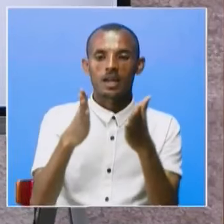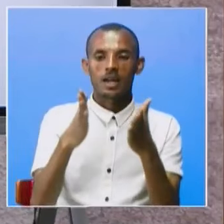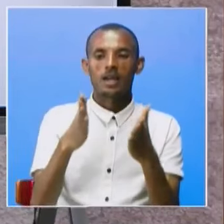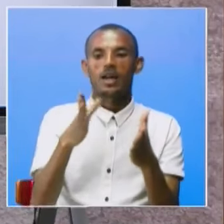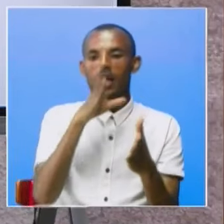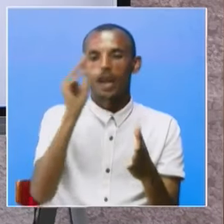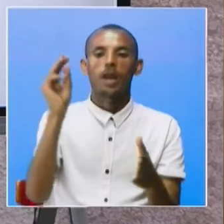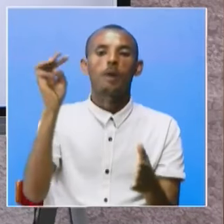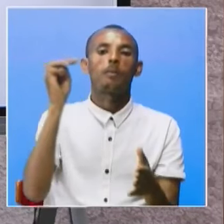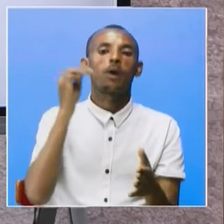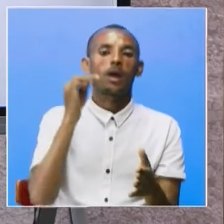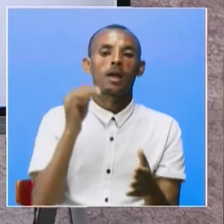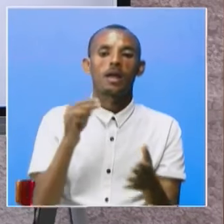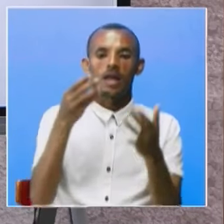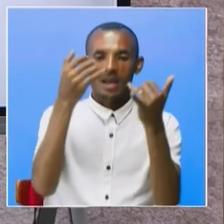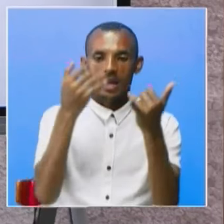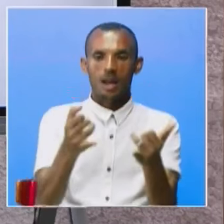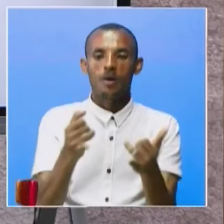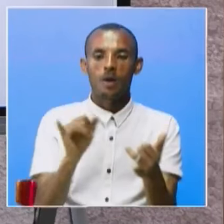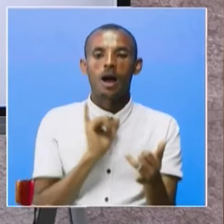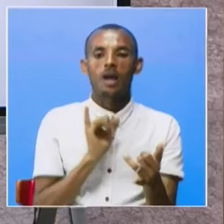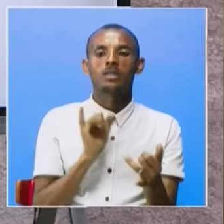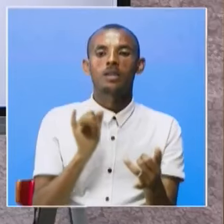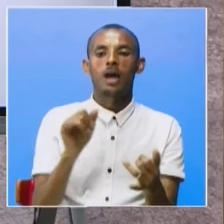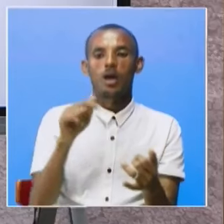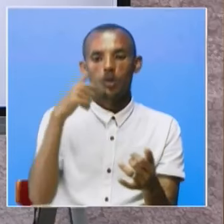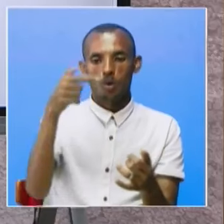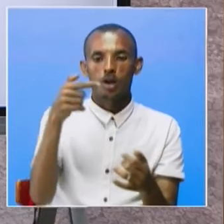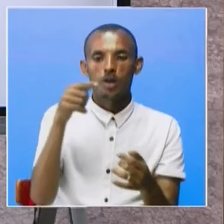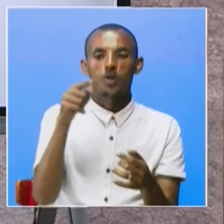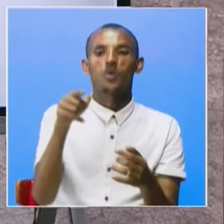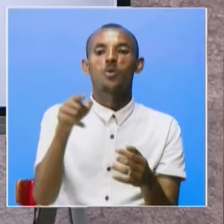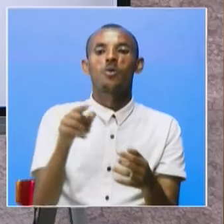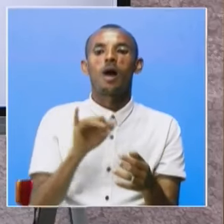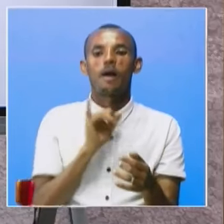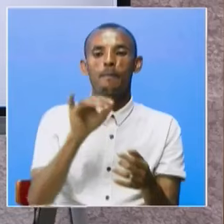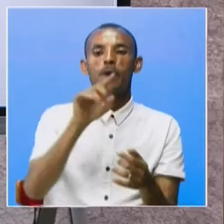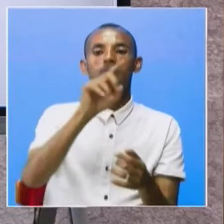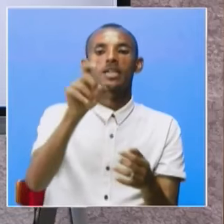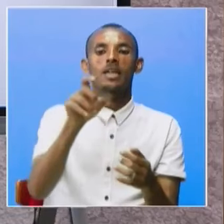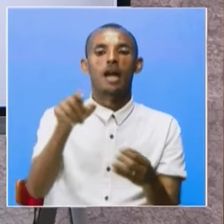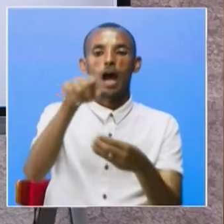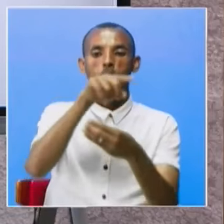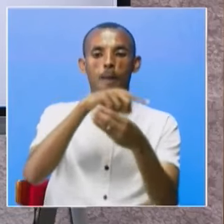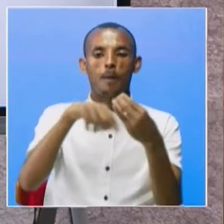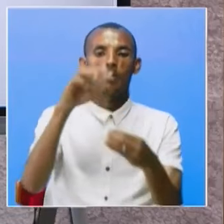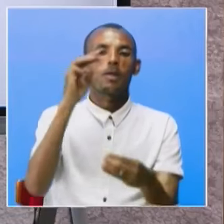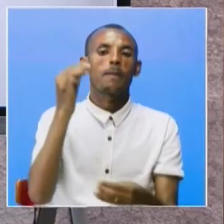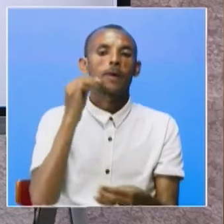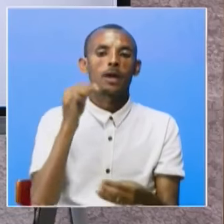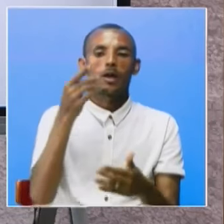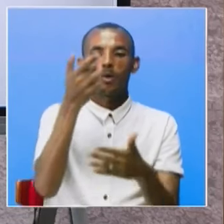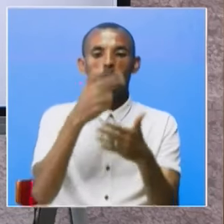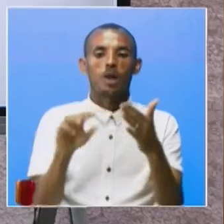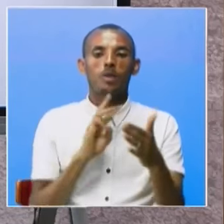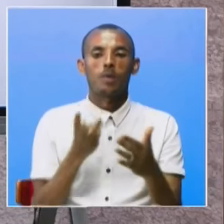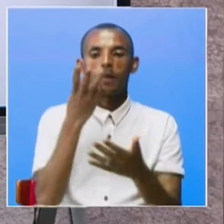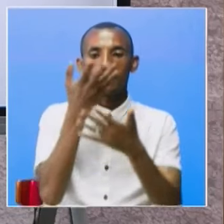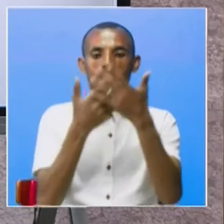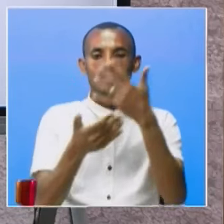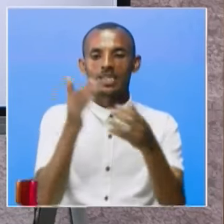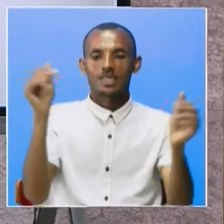Mary, right? Now, as I told you, I'm going to ask you about Mary, what we have discussed with her,